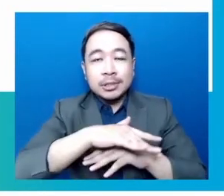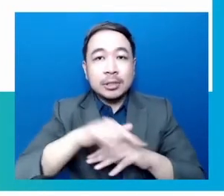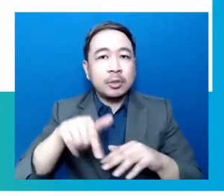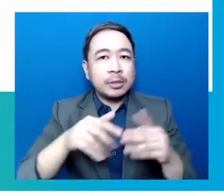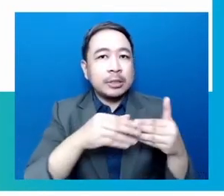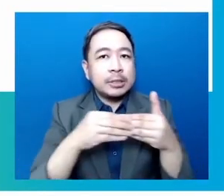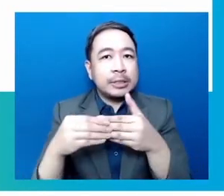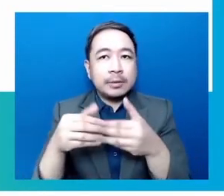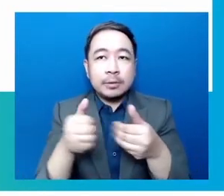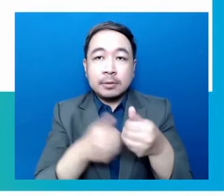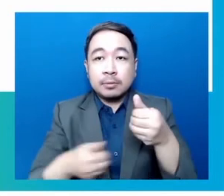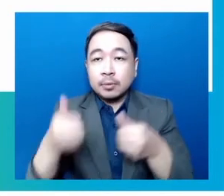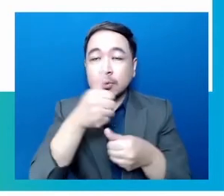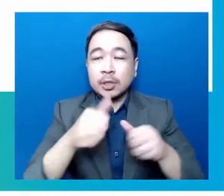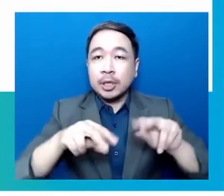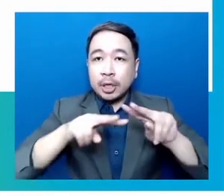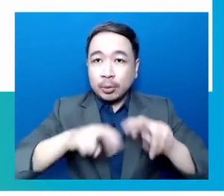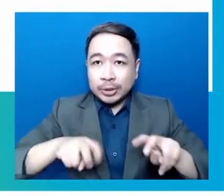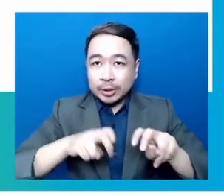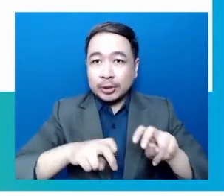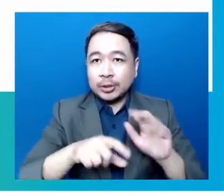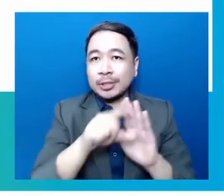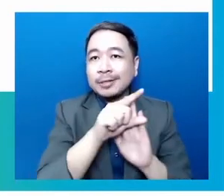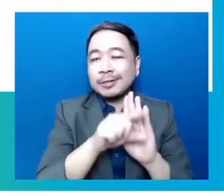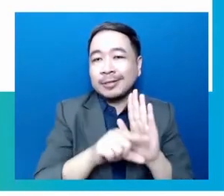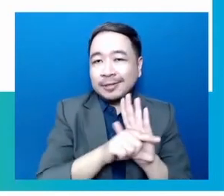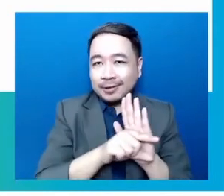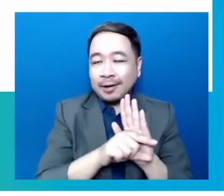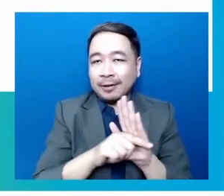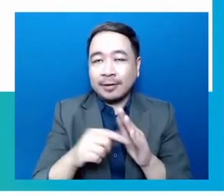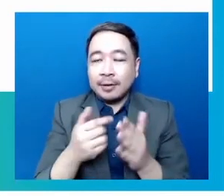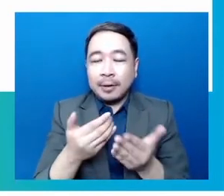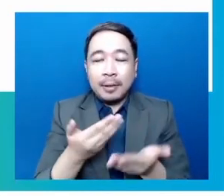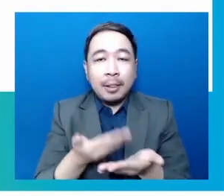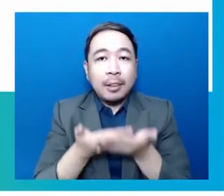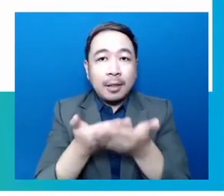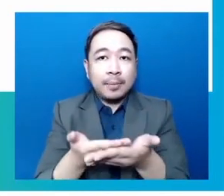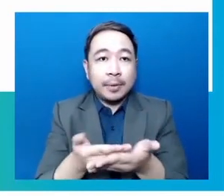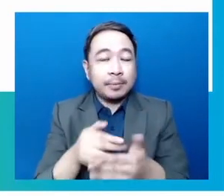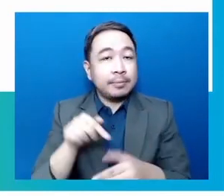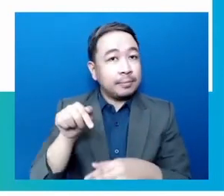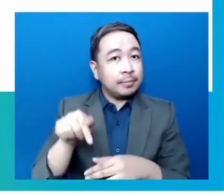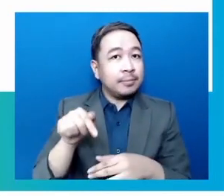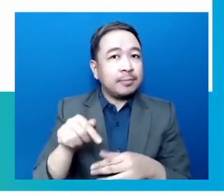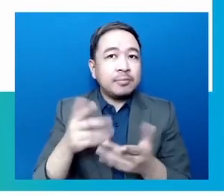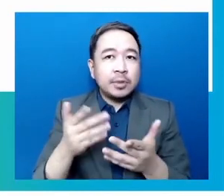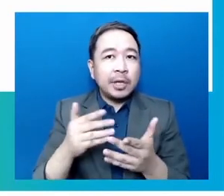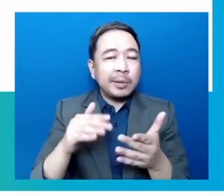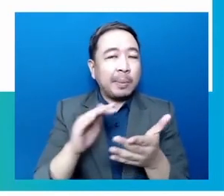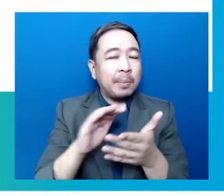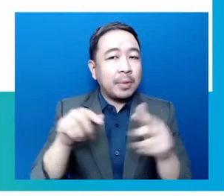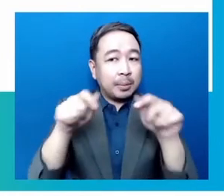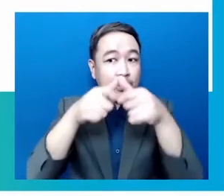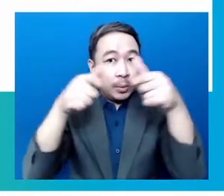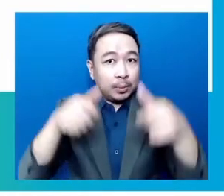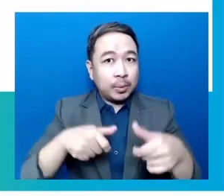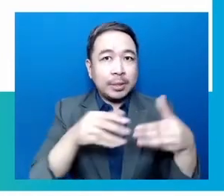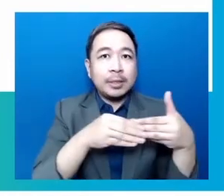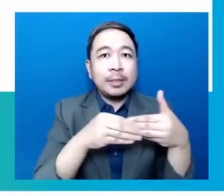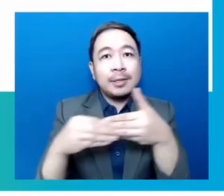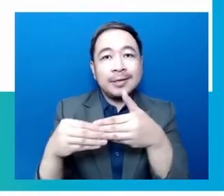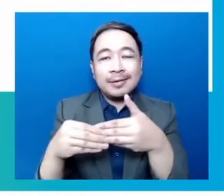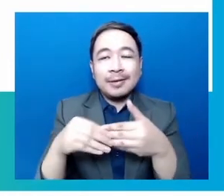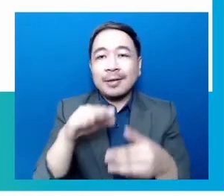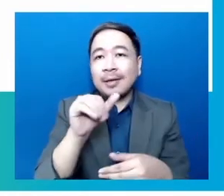manages strategic legal interventions. SEED authored the paper Leaving Behind the ADB's Dirty Energy